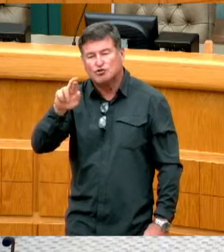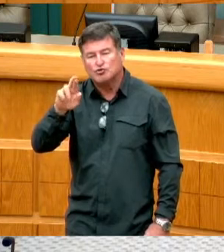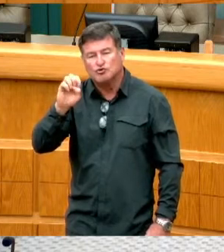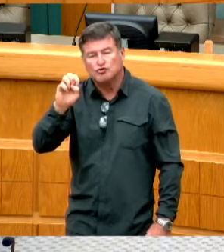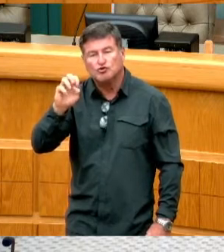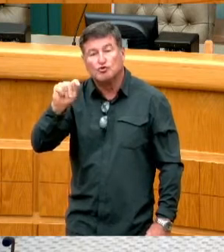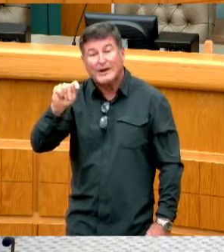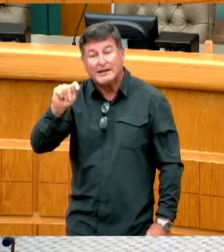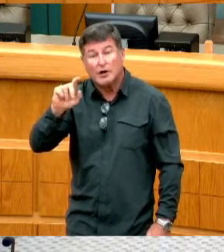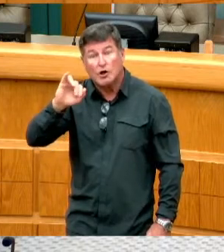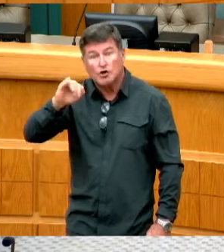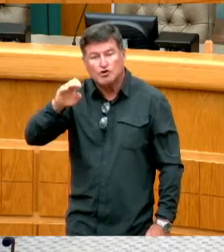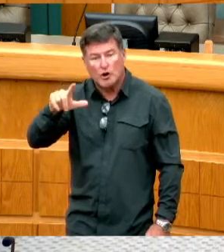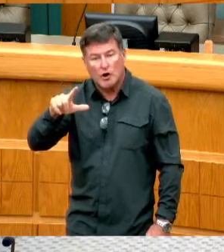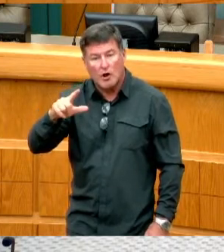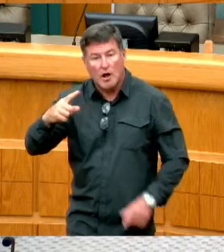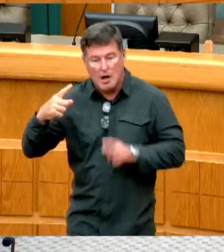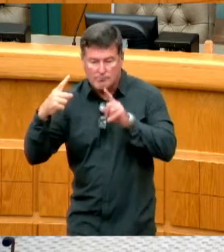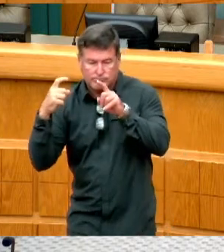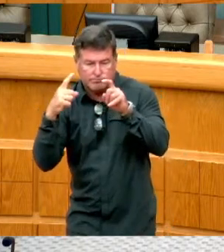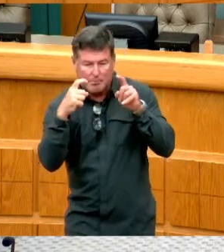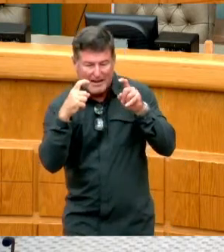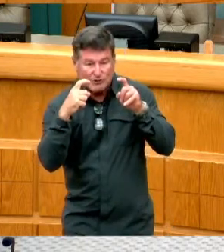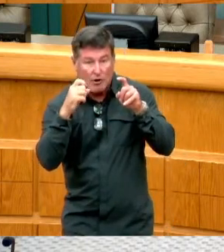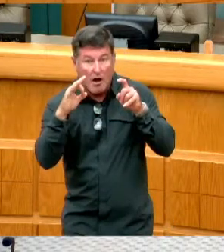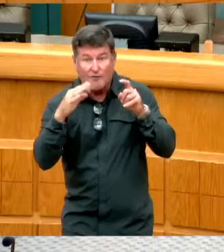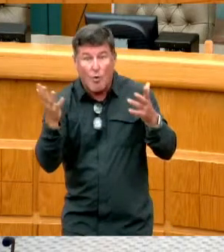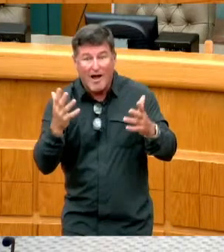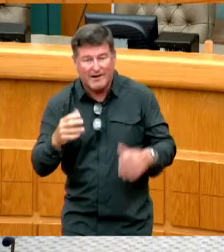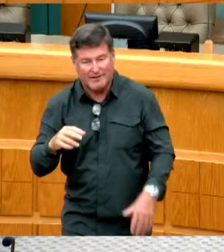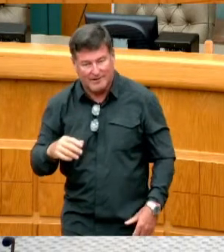people, in our county assets,